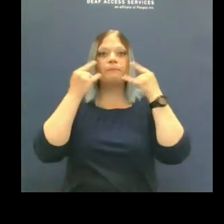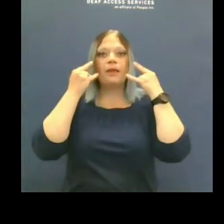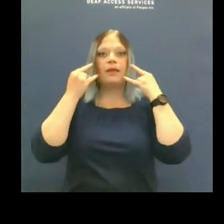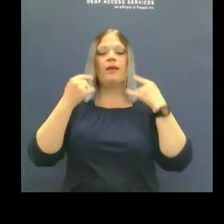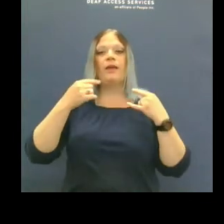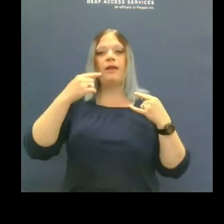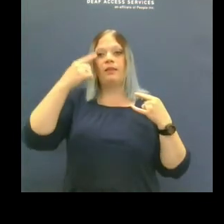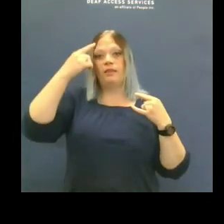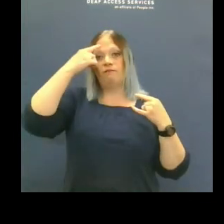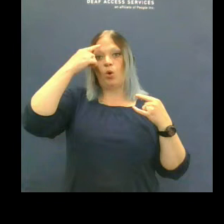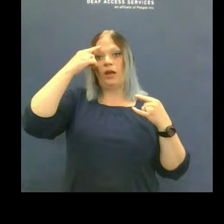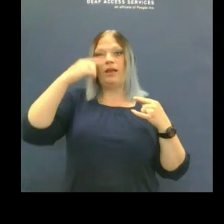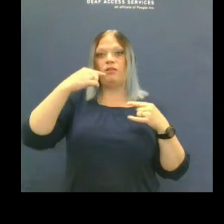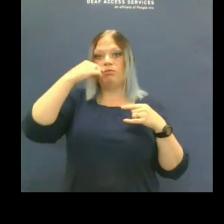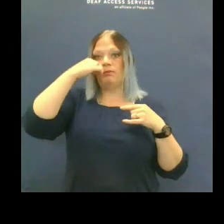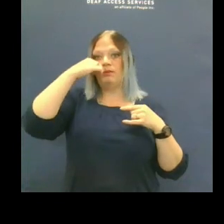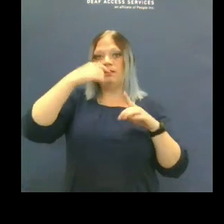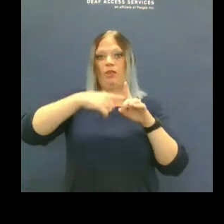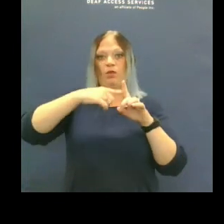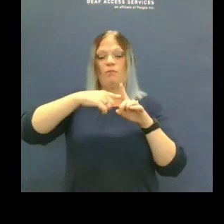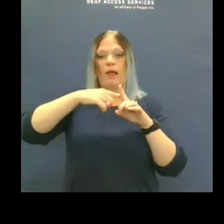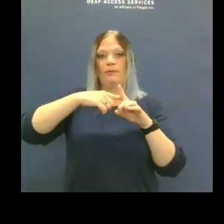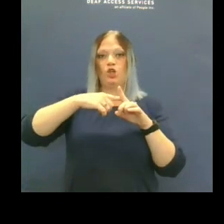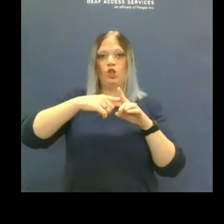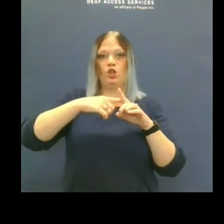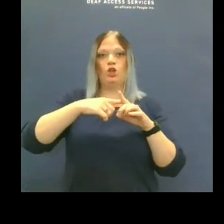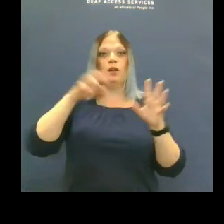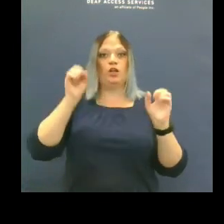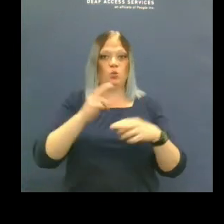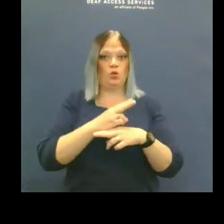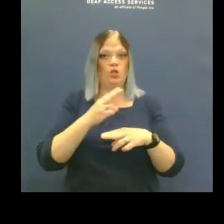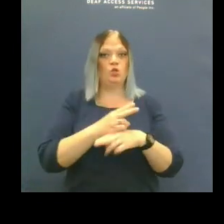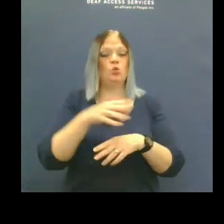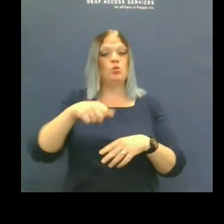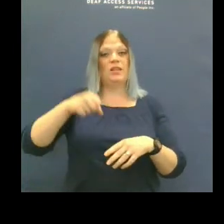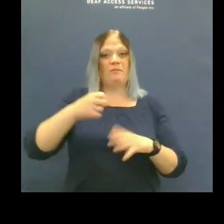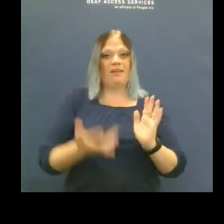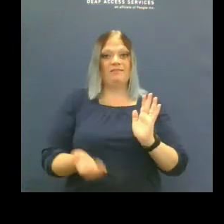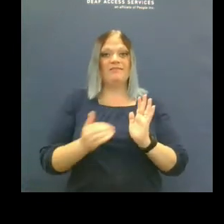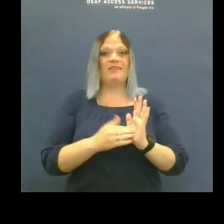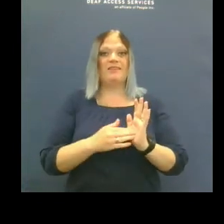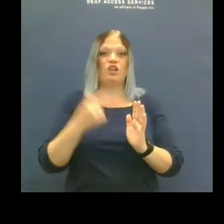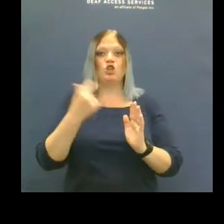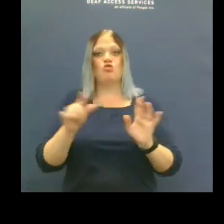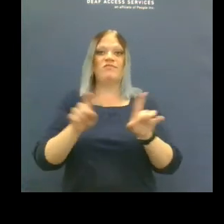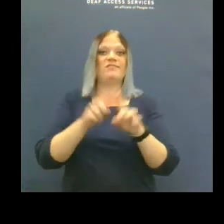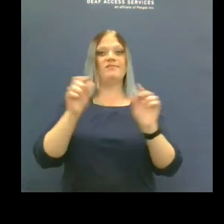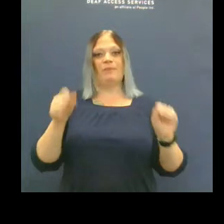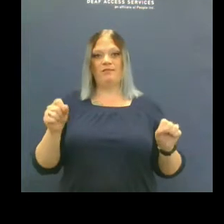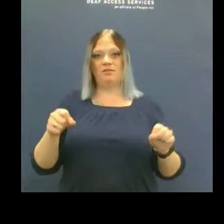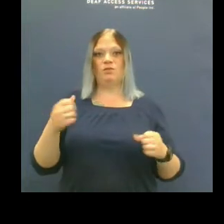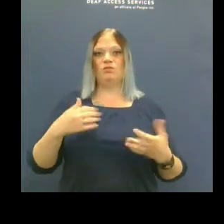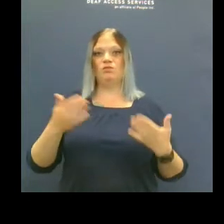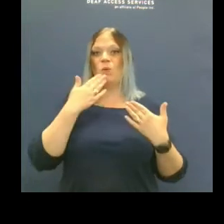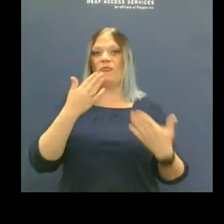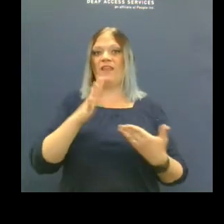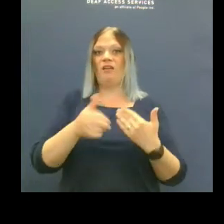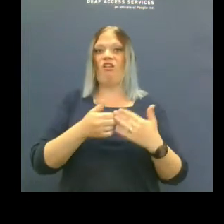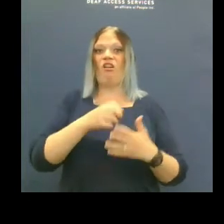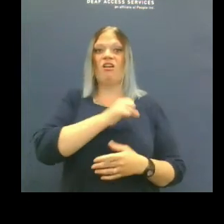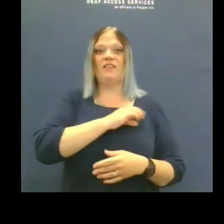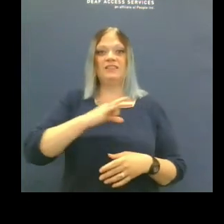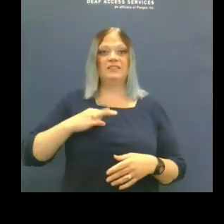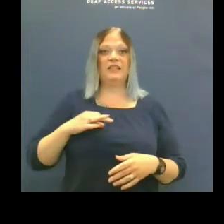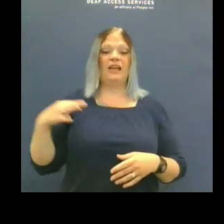and these are all reusable bags, so trying to keep it as green as possible. So we just want to thank all the staff